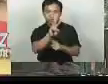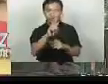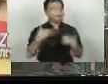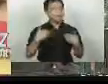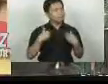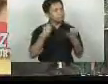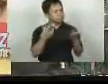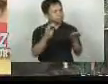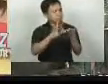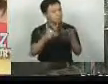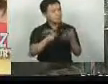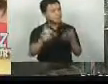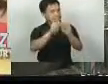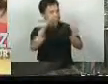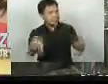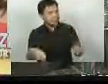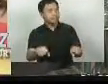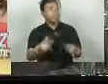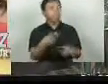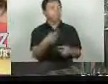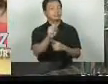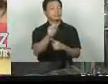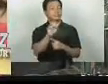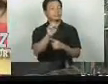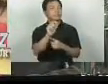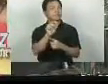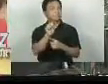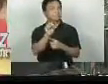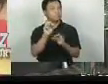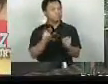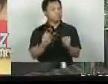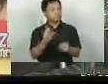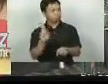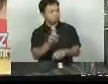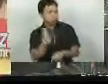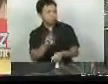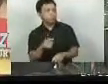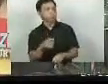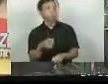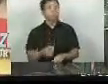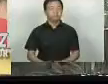accounting systems that you can have them as a tool.